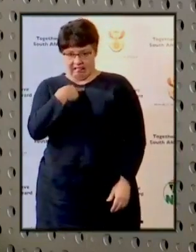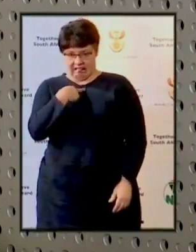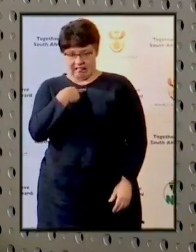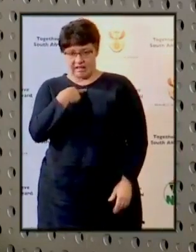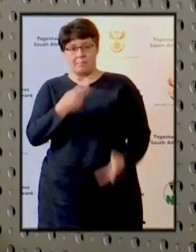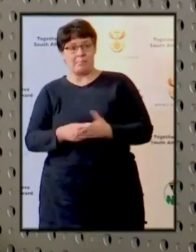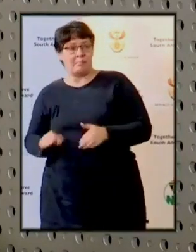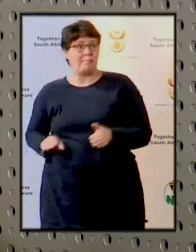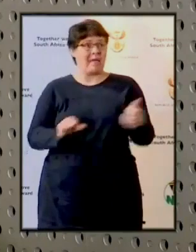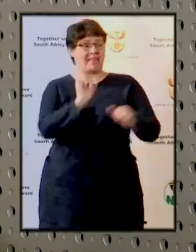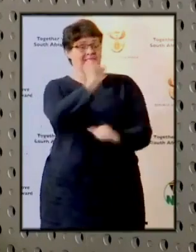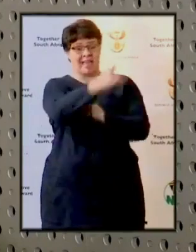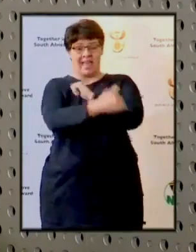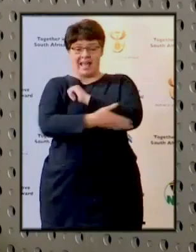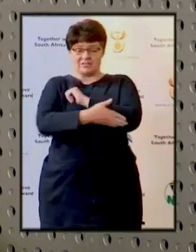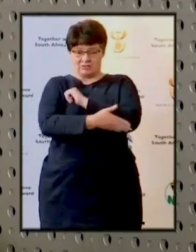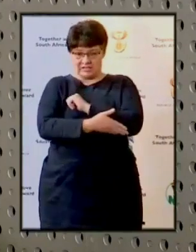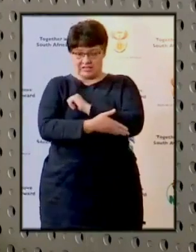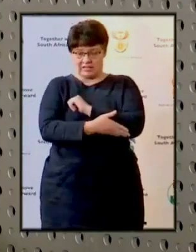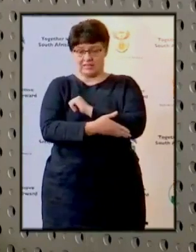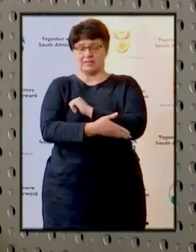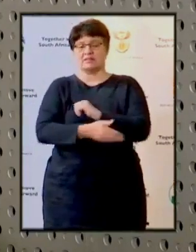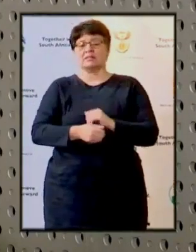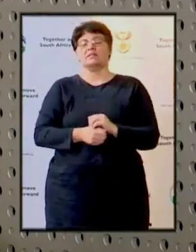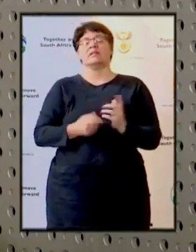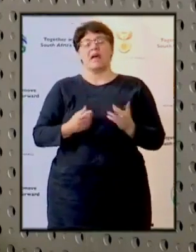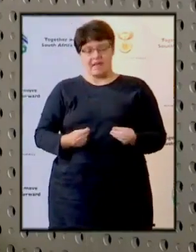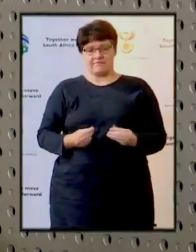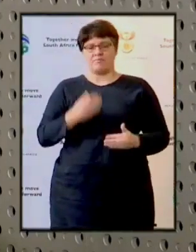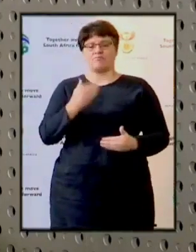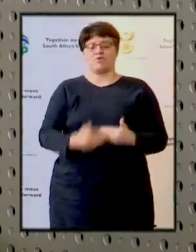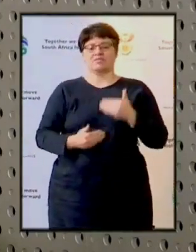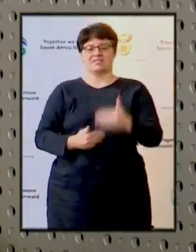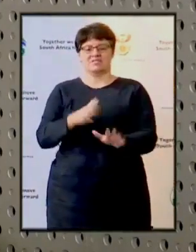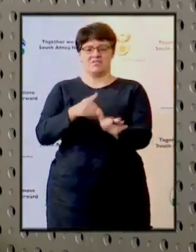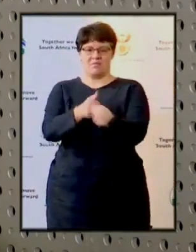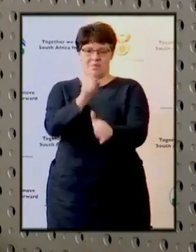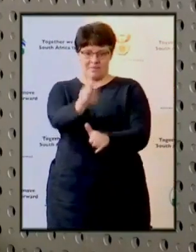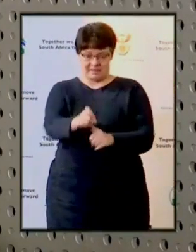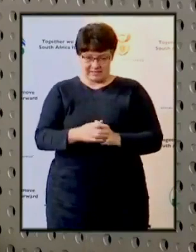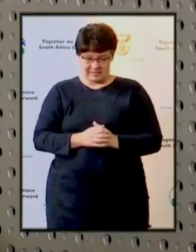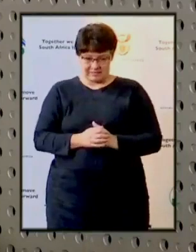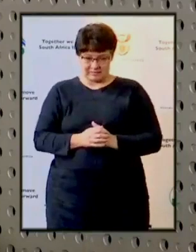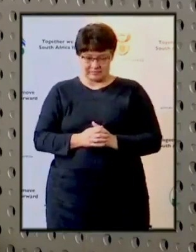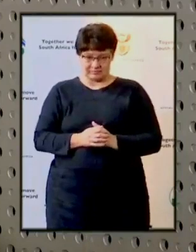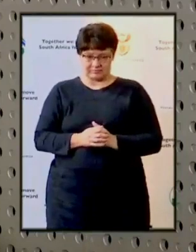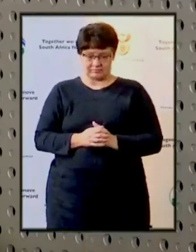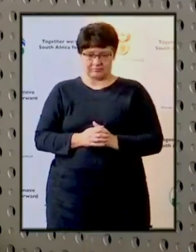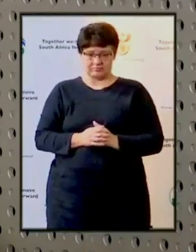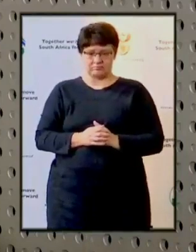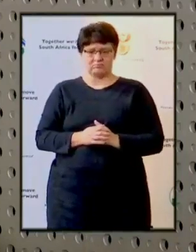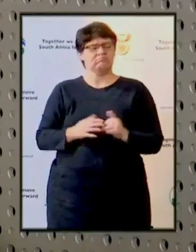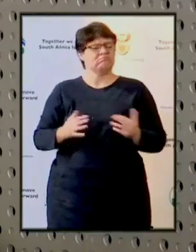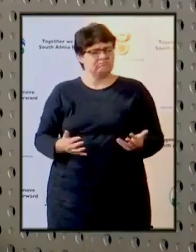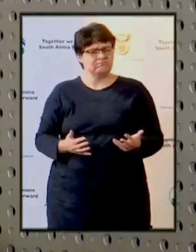lockdown, who want to be repatriated, there is a process that is coordinated mainly